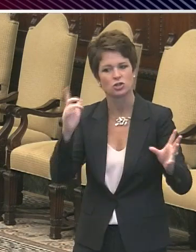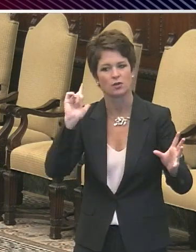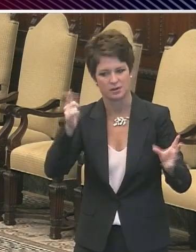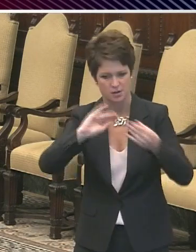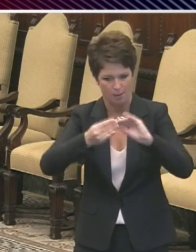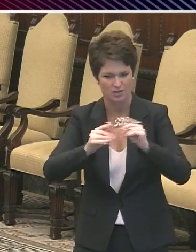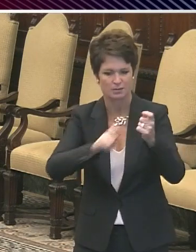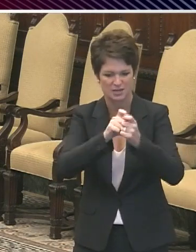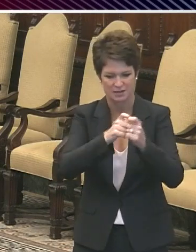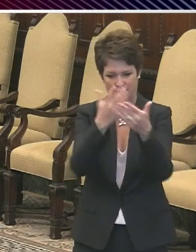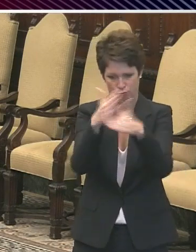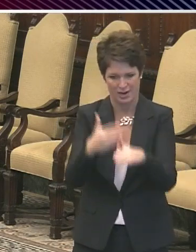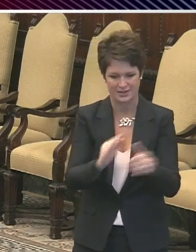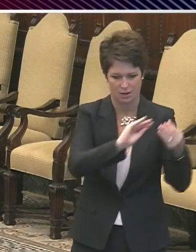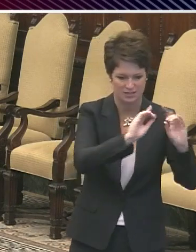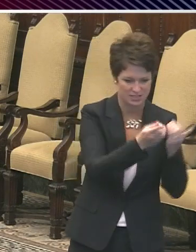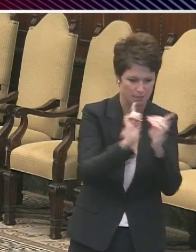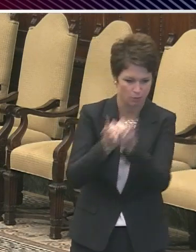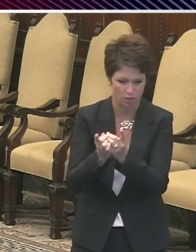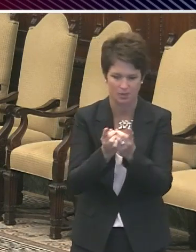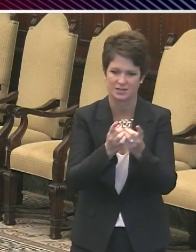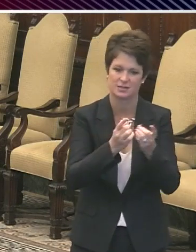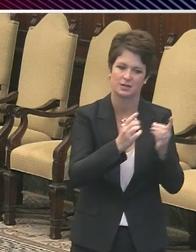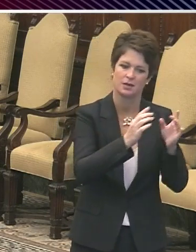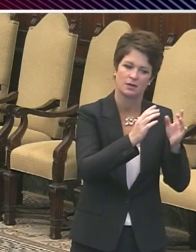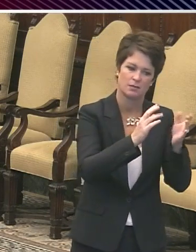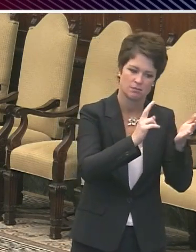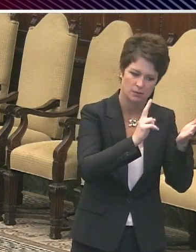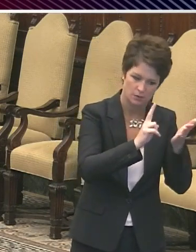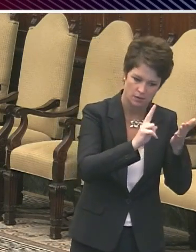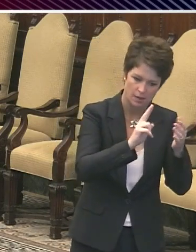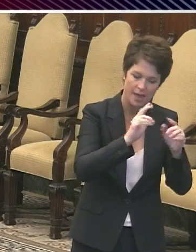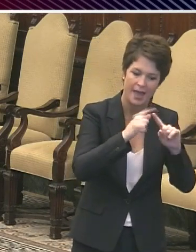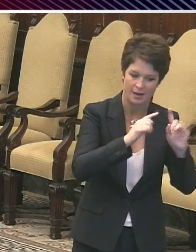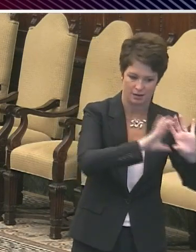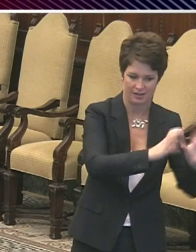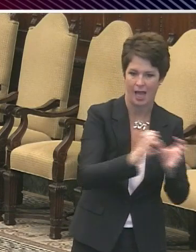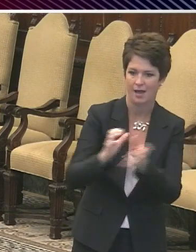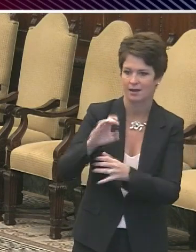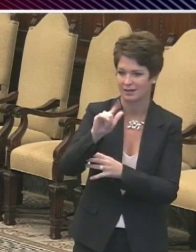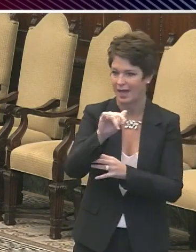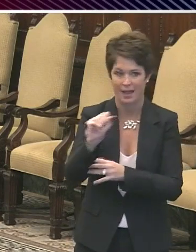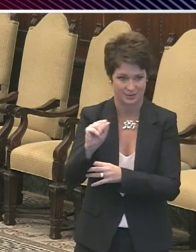on the specific breakdown. We'll try to do that by department and by class.